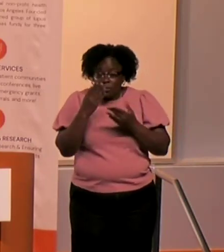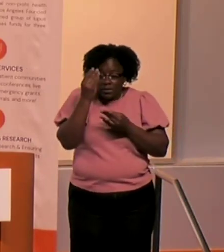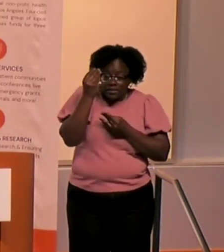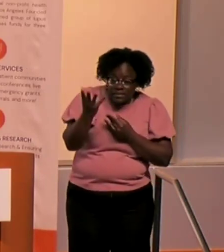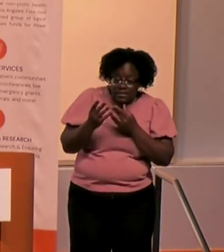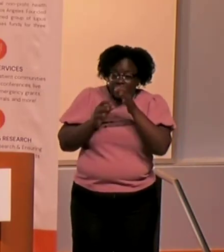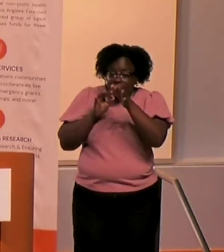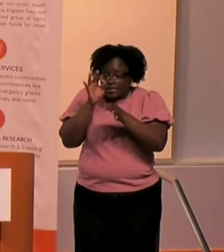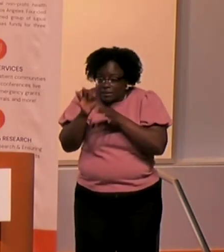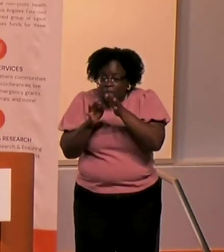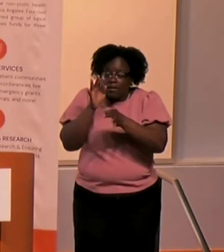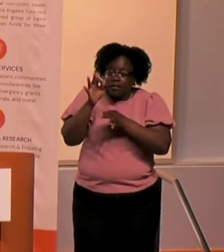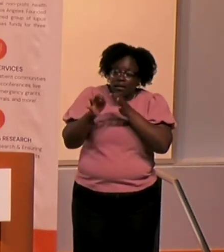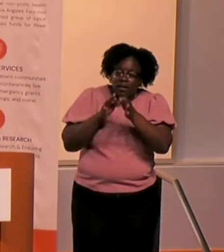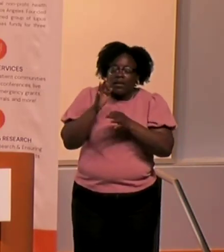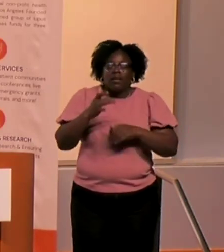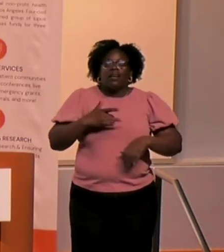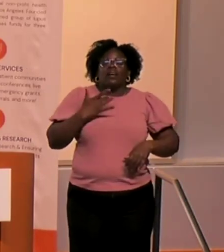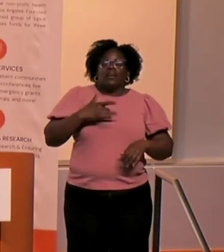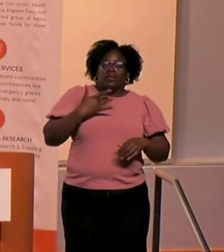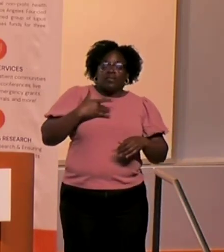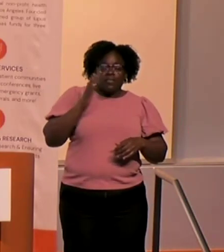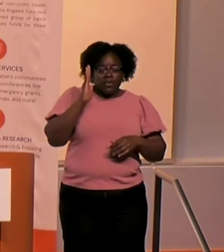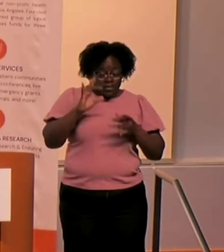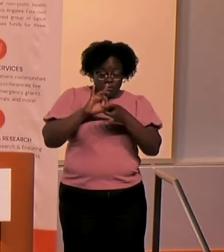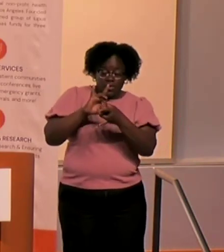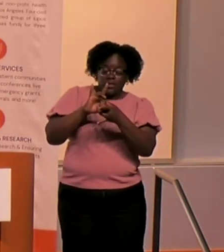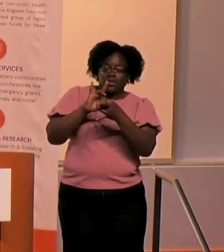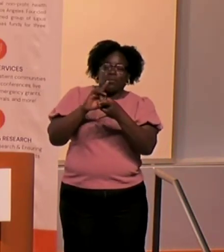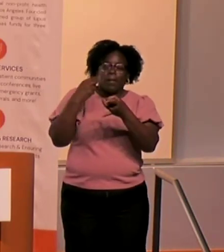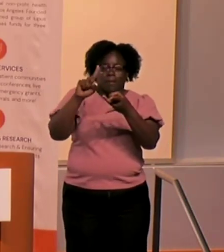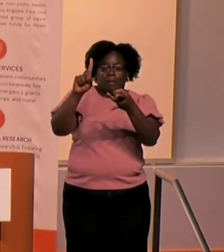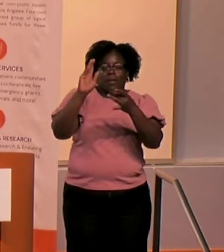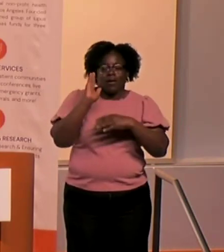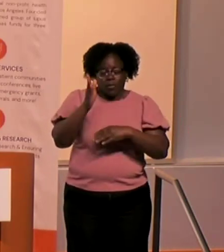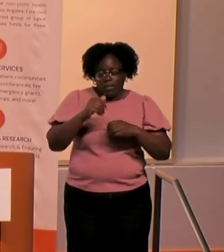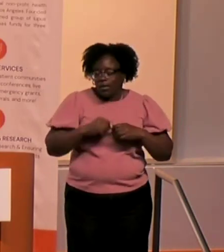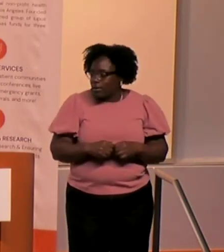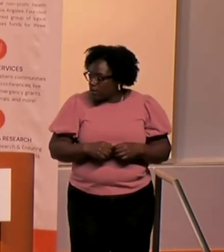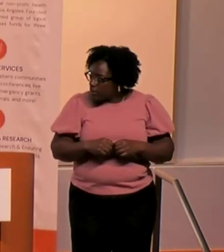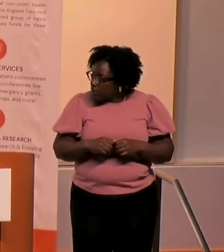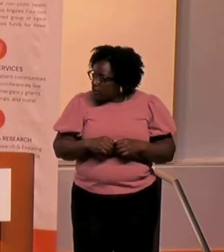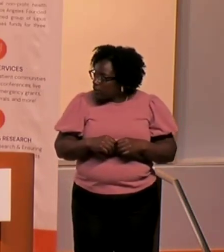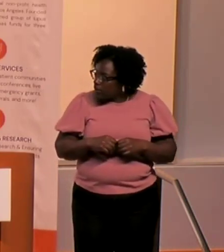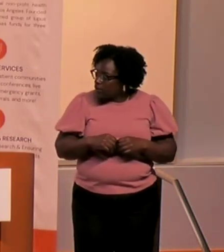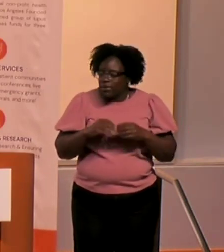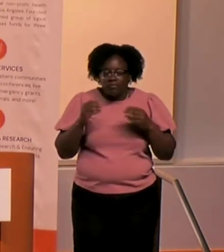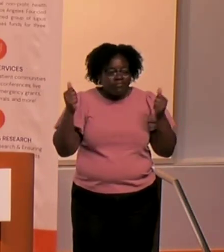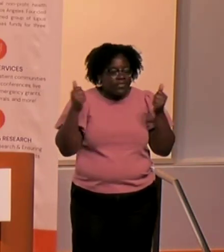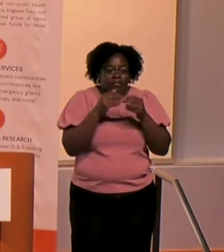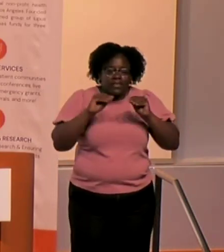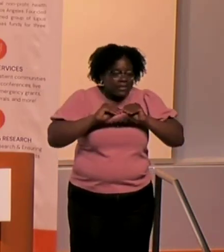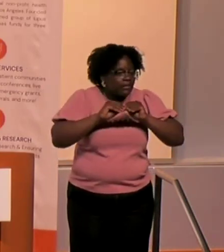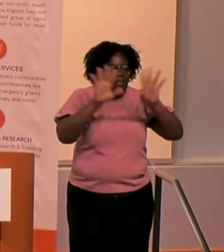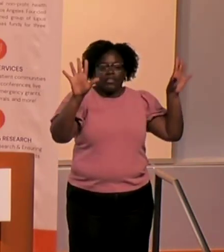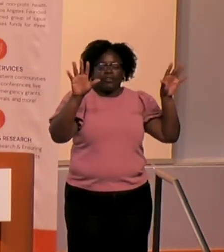the more I feel like you'll have successful relationships where everything is very transparent and there could